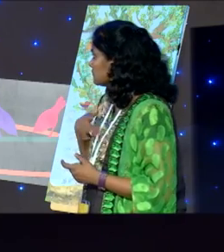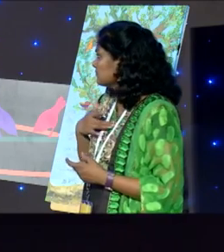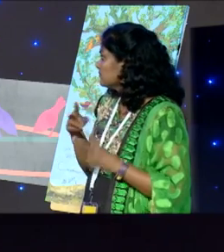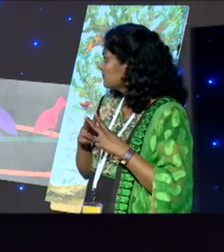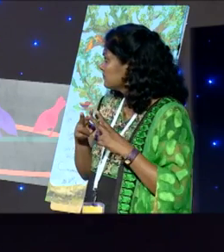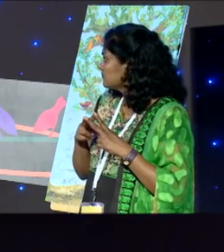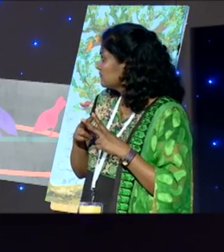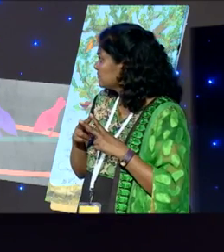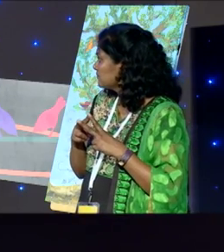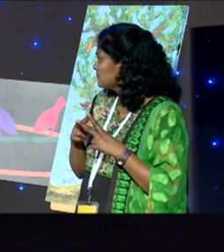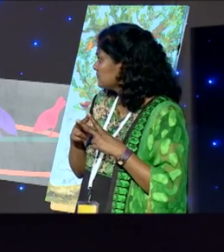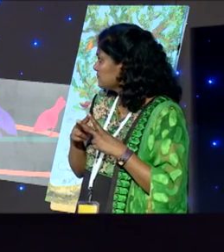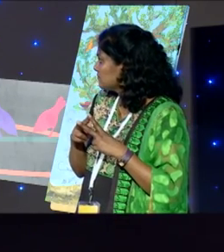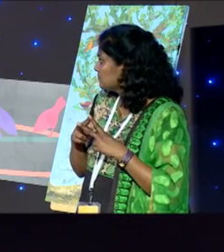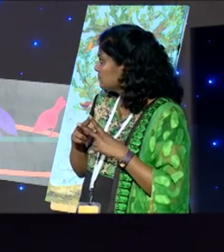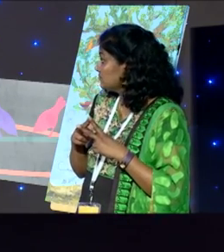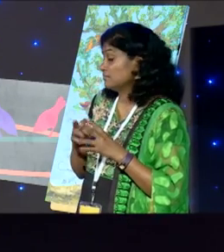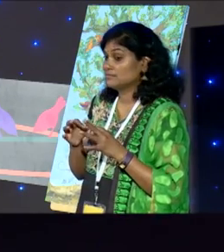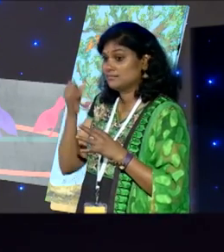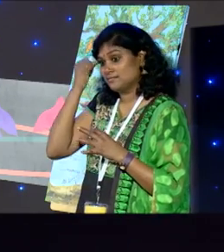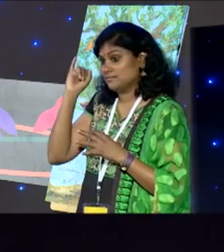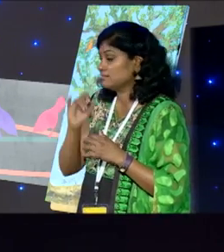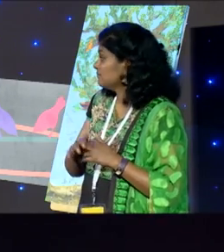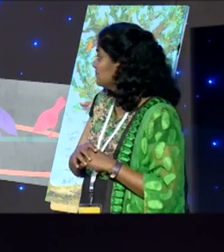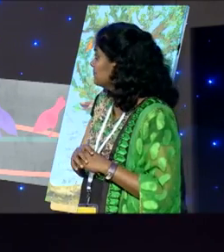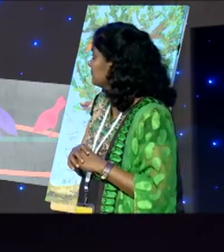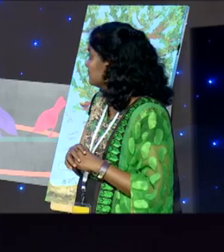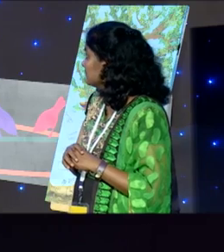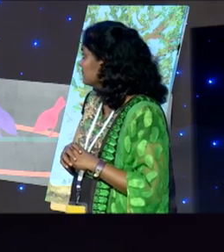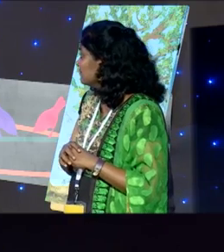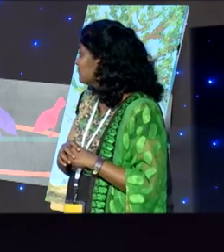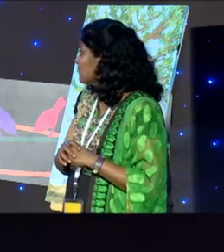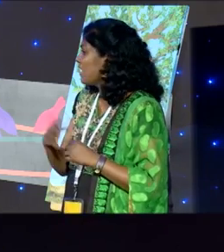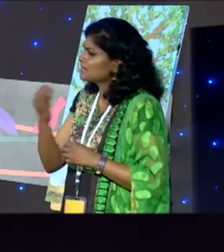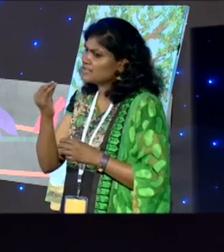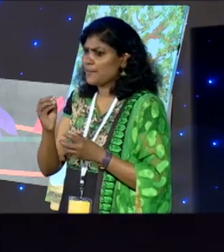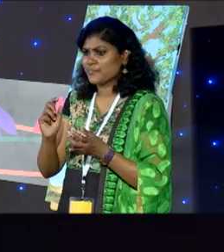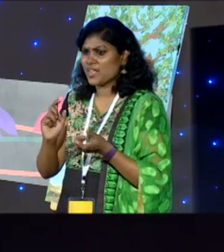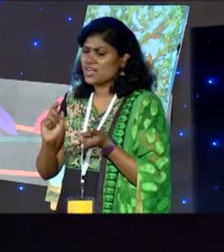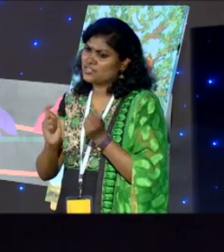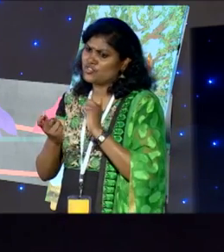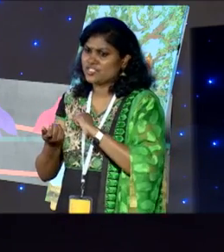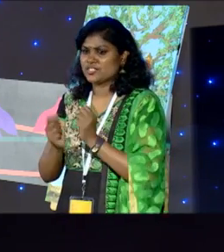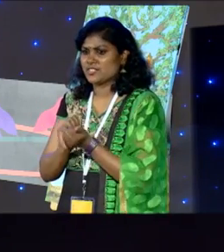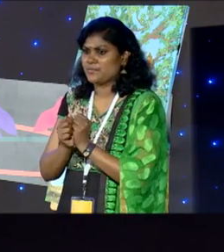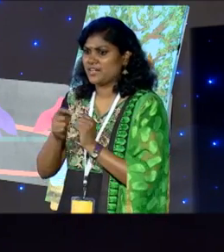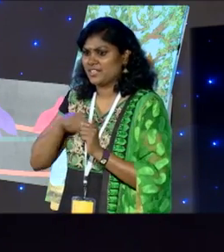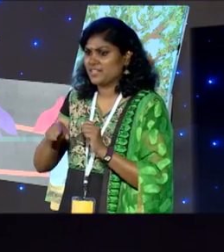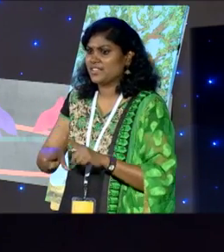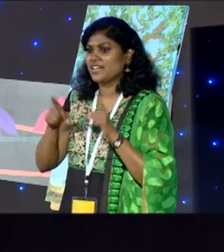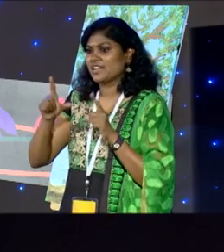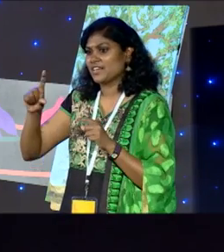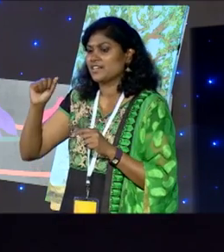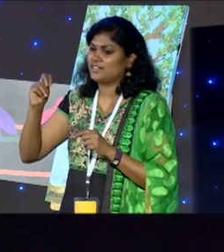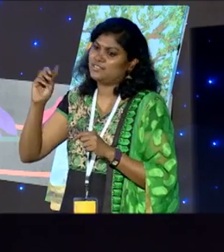they've been very receptive of this idea, and they are seeing changes being made in their own land.